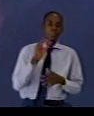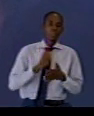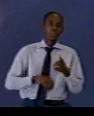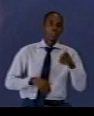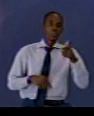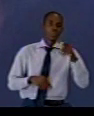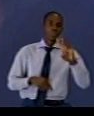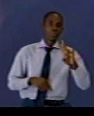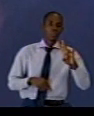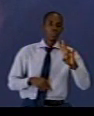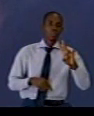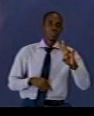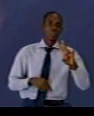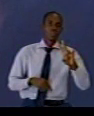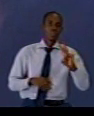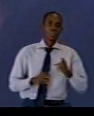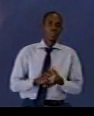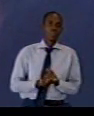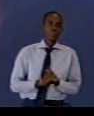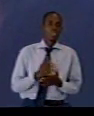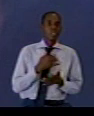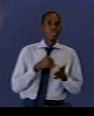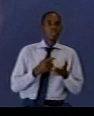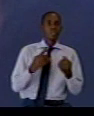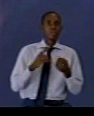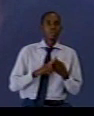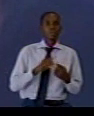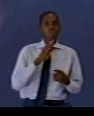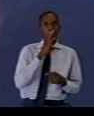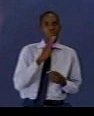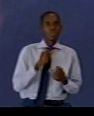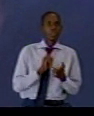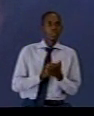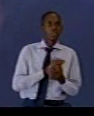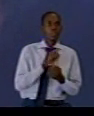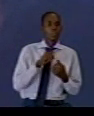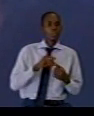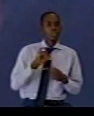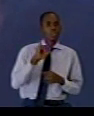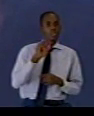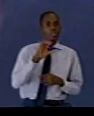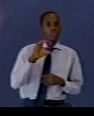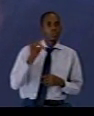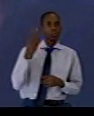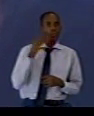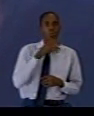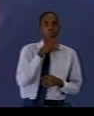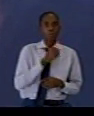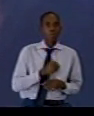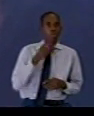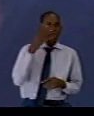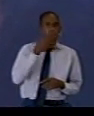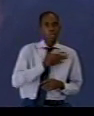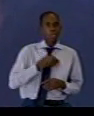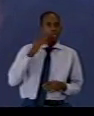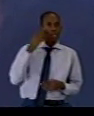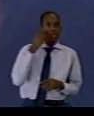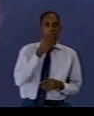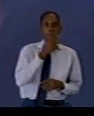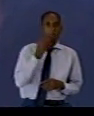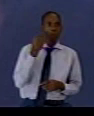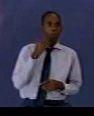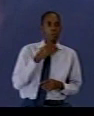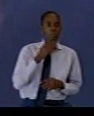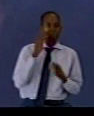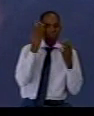chapter 27. And it came to pass that when Isaac was old, and his eyes were dim, so that he